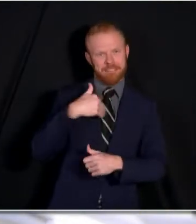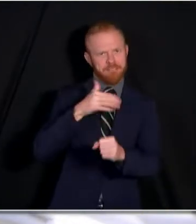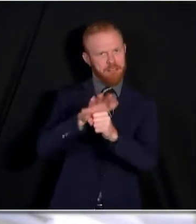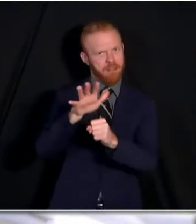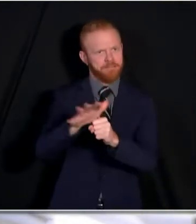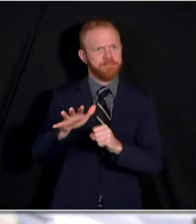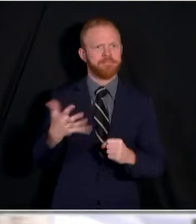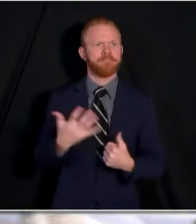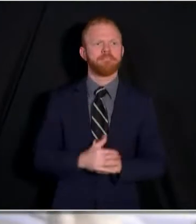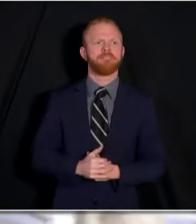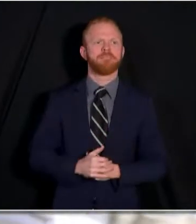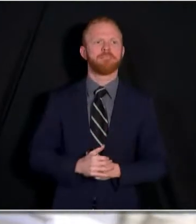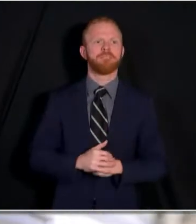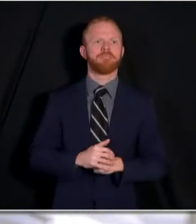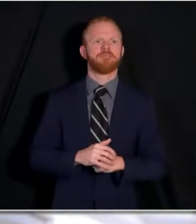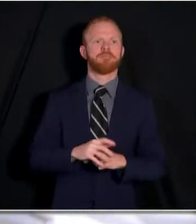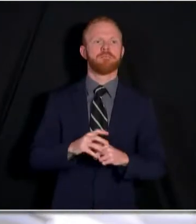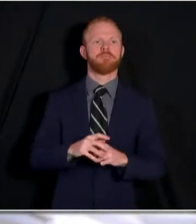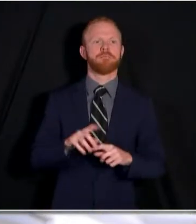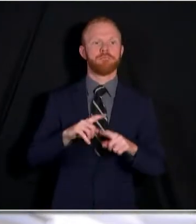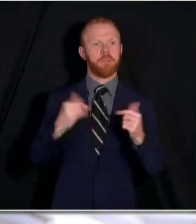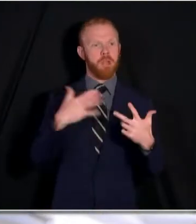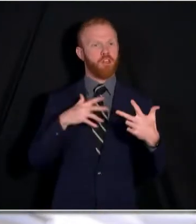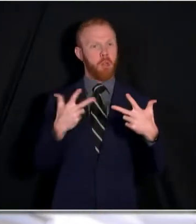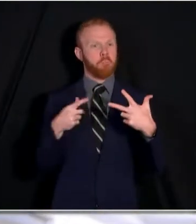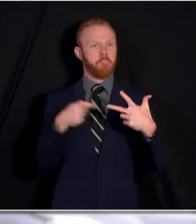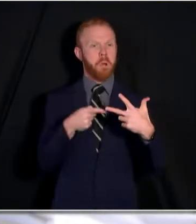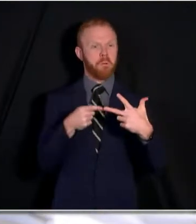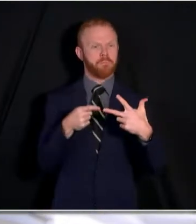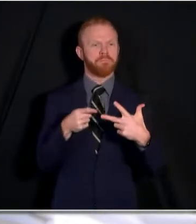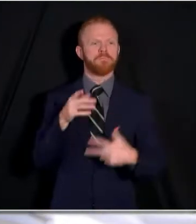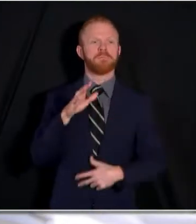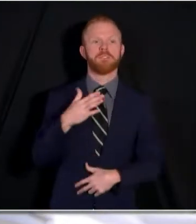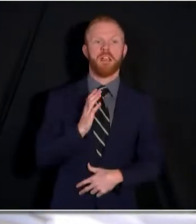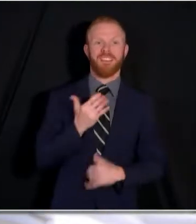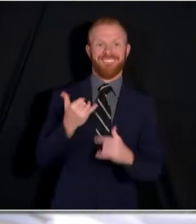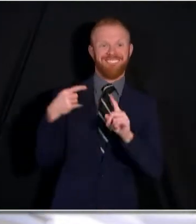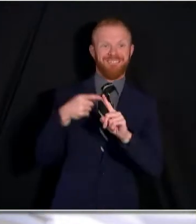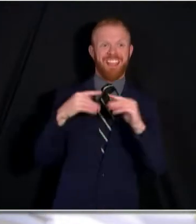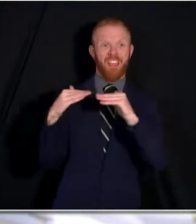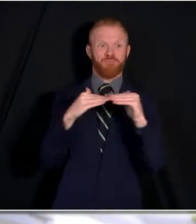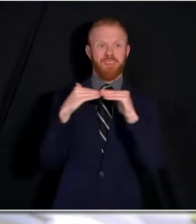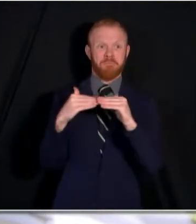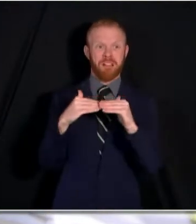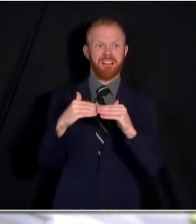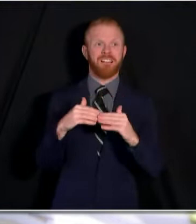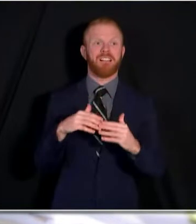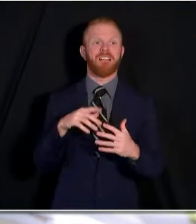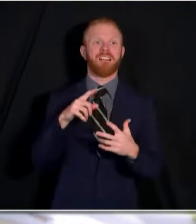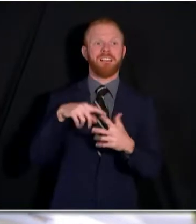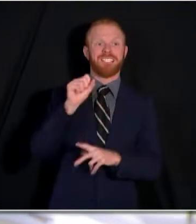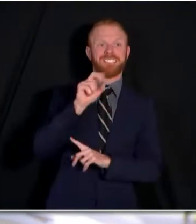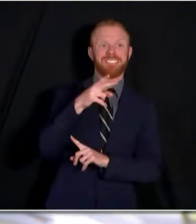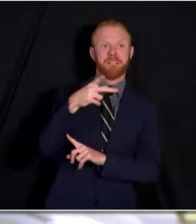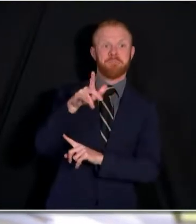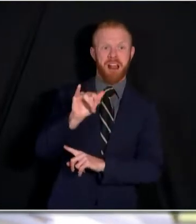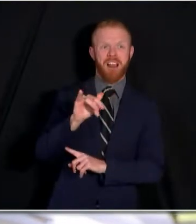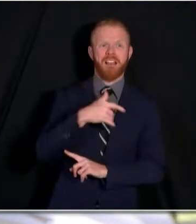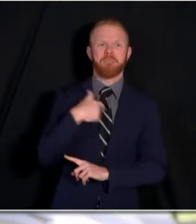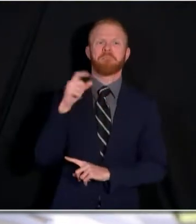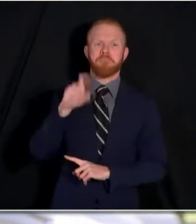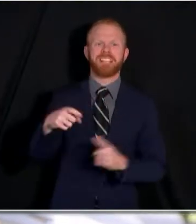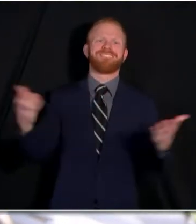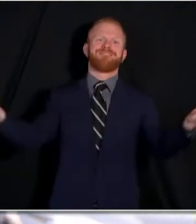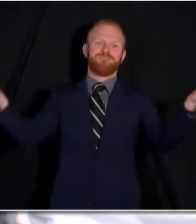is, with equity and with supply, is we all have to make sure that we bring people here. And I know